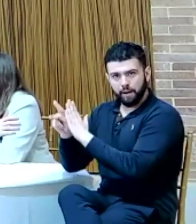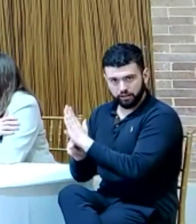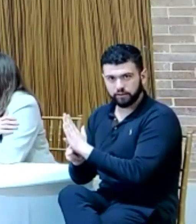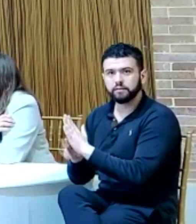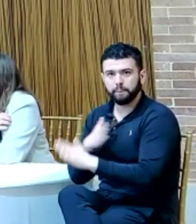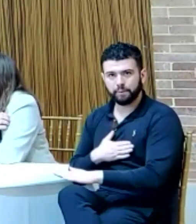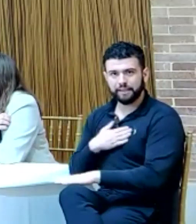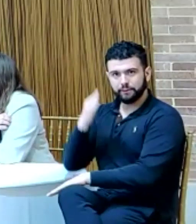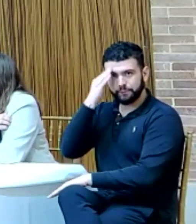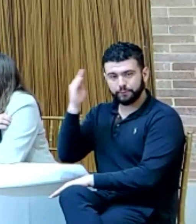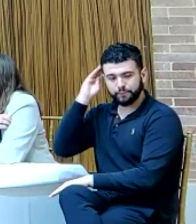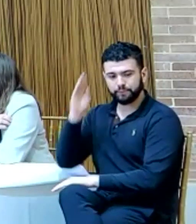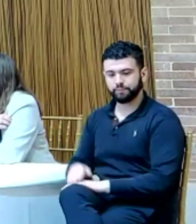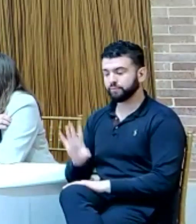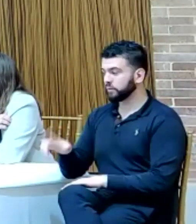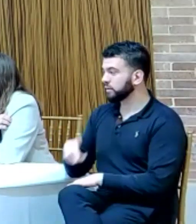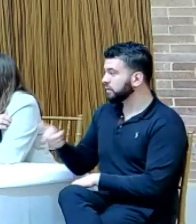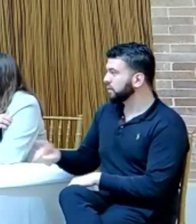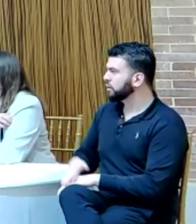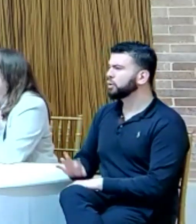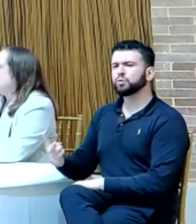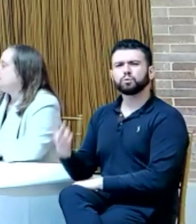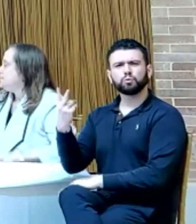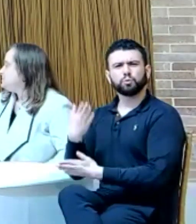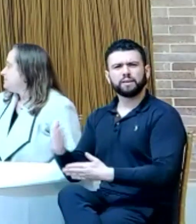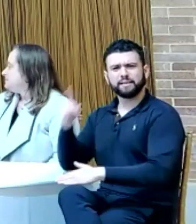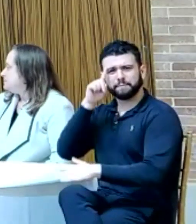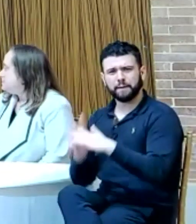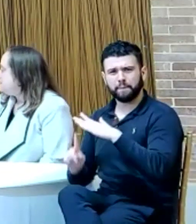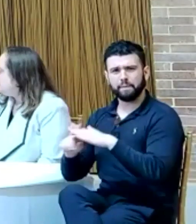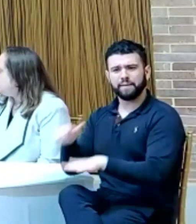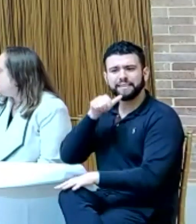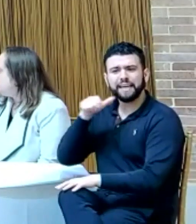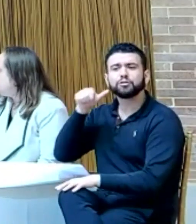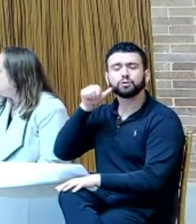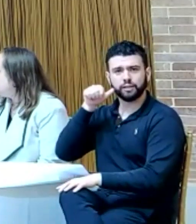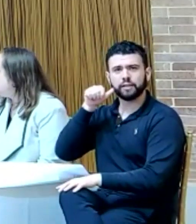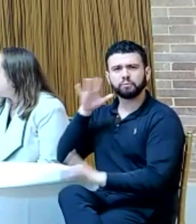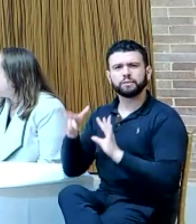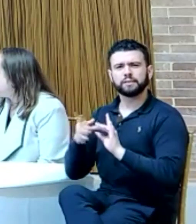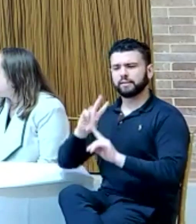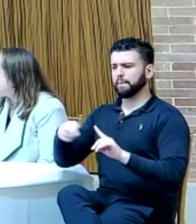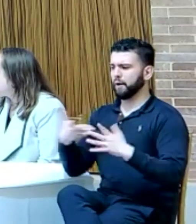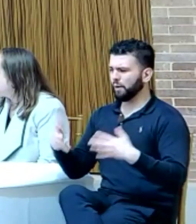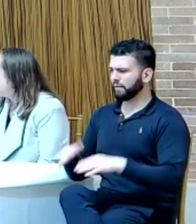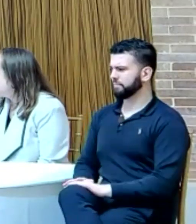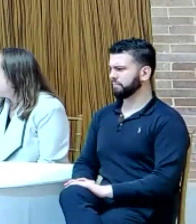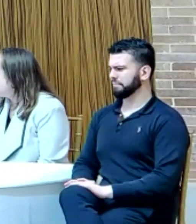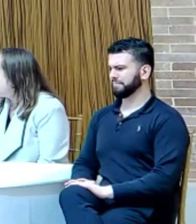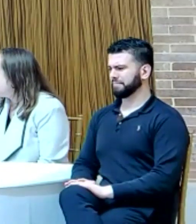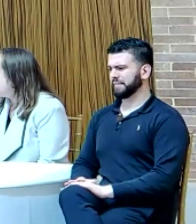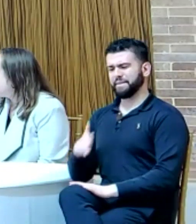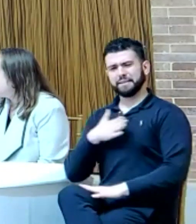um thanks for the opportunity Robin yeah uh two things come to mind yesterday uh a point was made about so you know what if it's my my